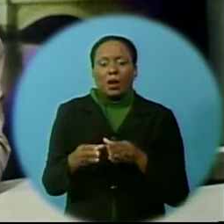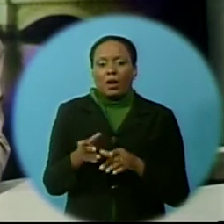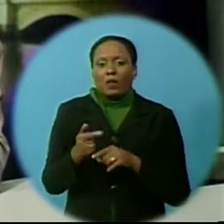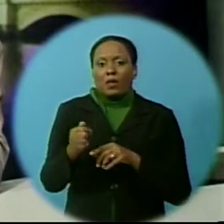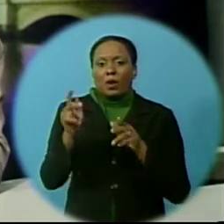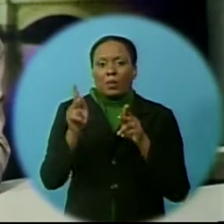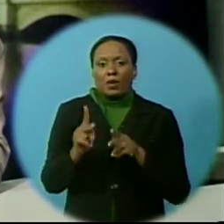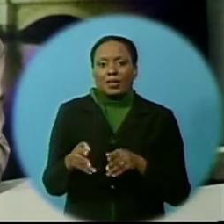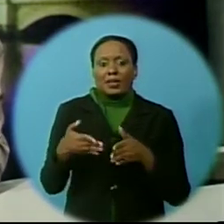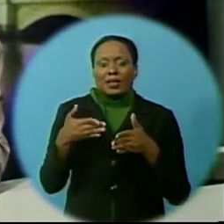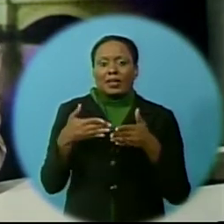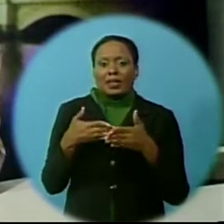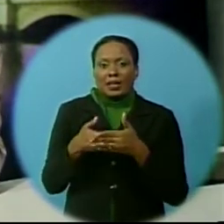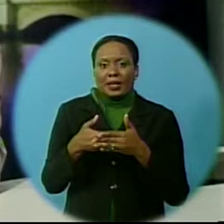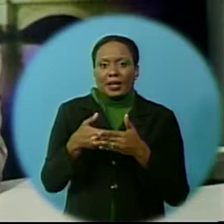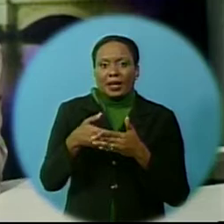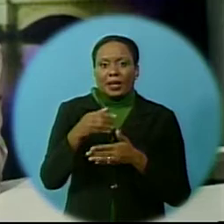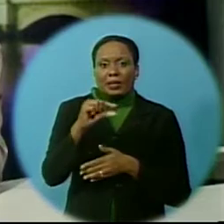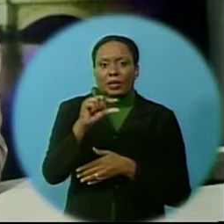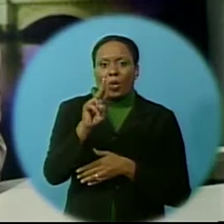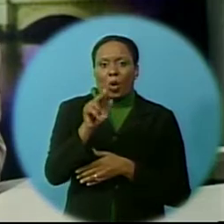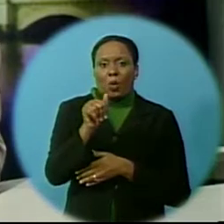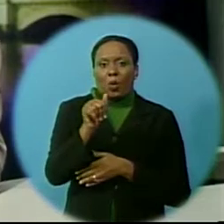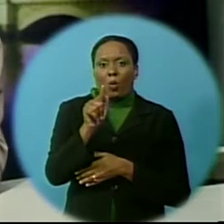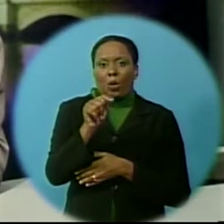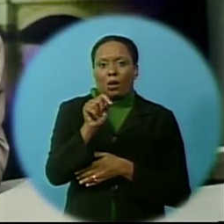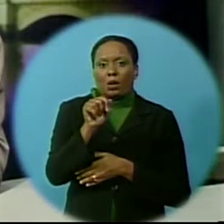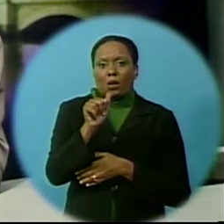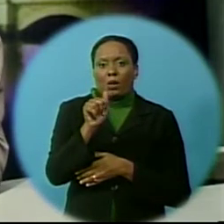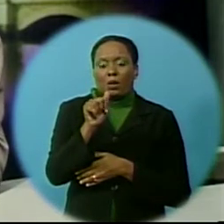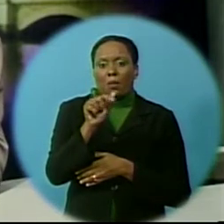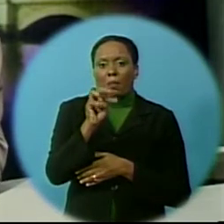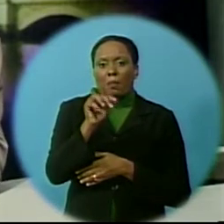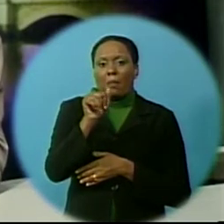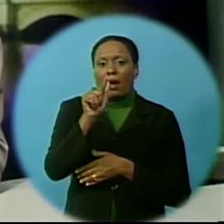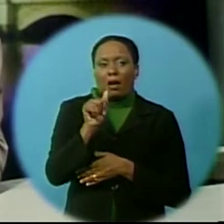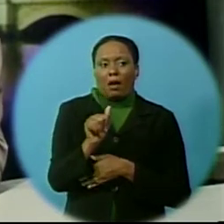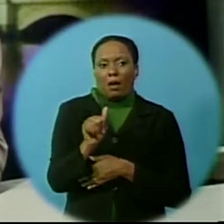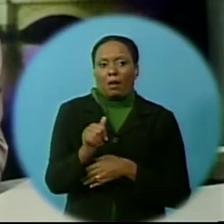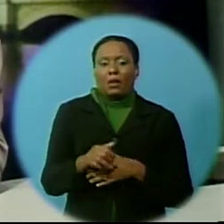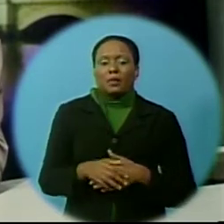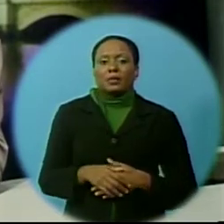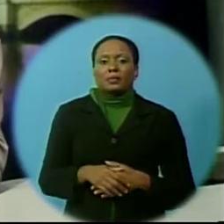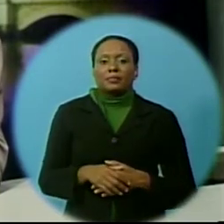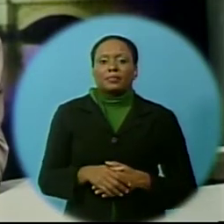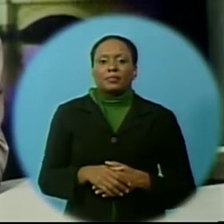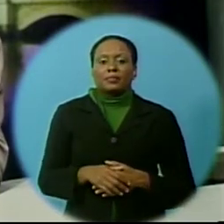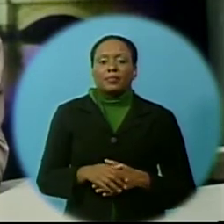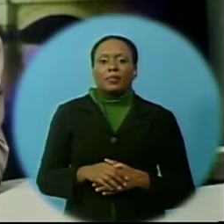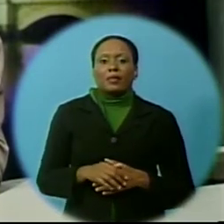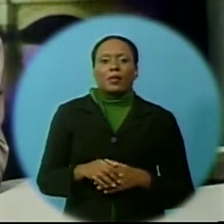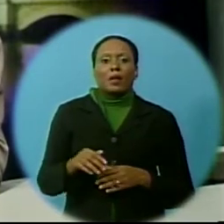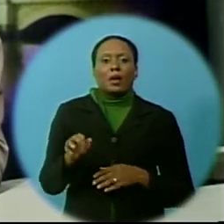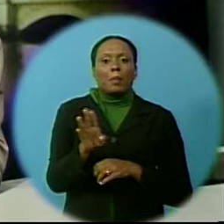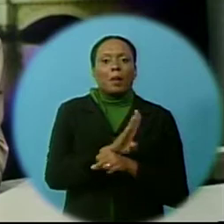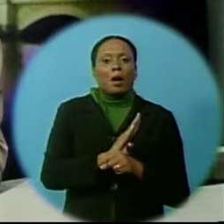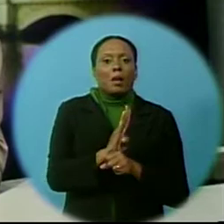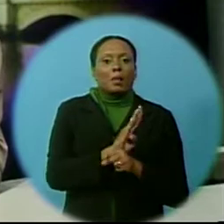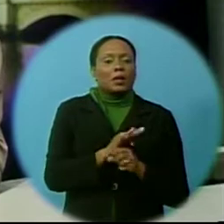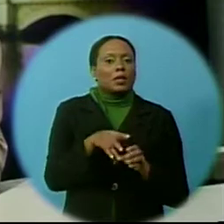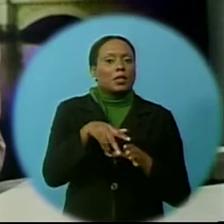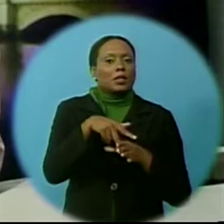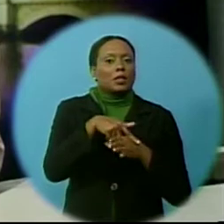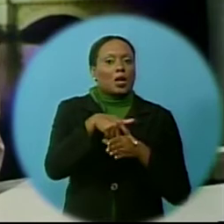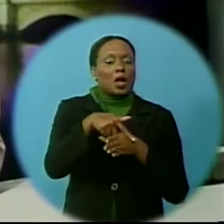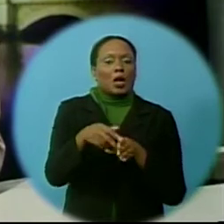of Guatemala 10-21, 7-21. Barbados jockeys were outclassed by the British as they